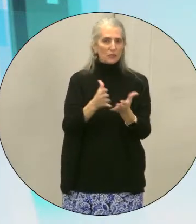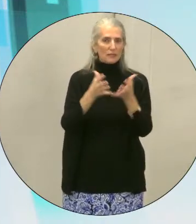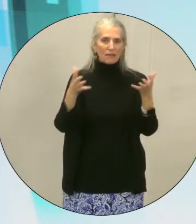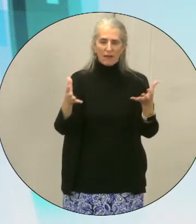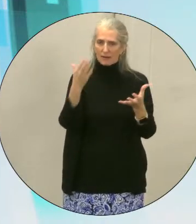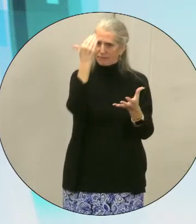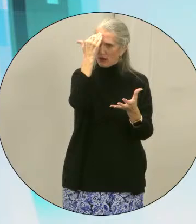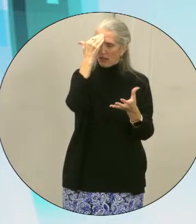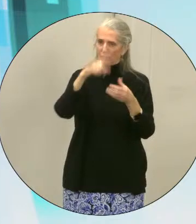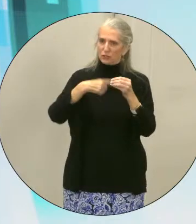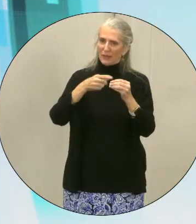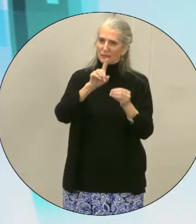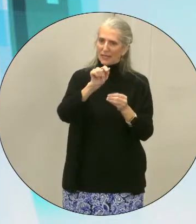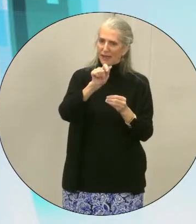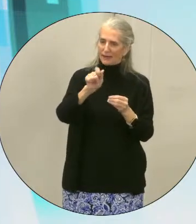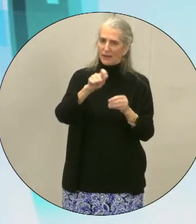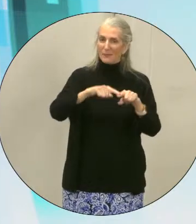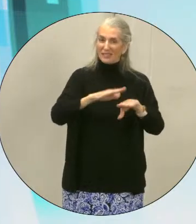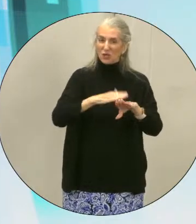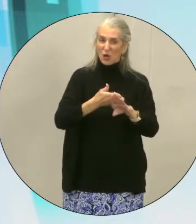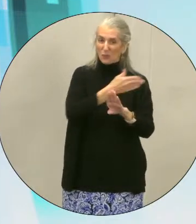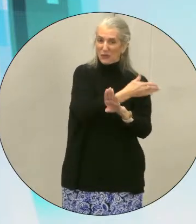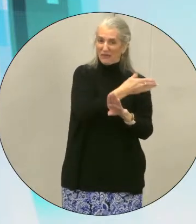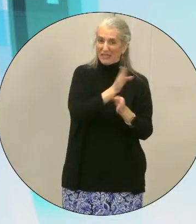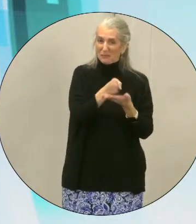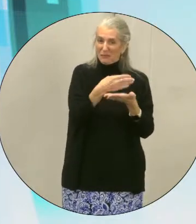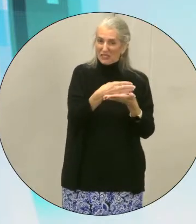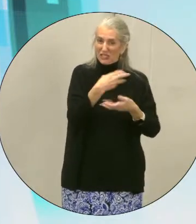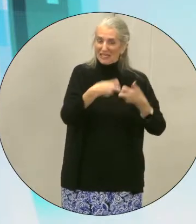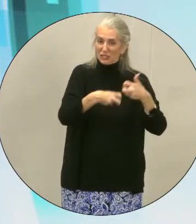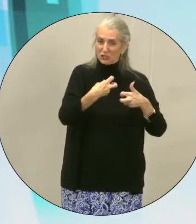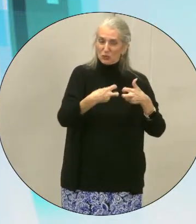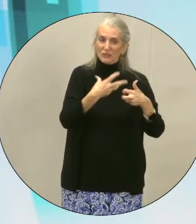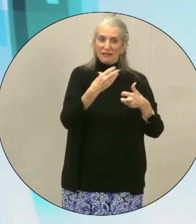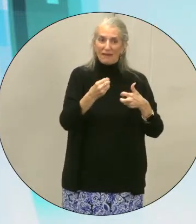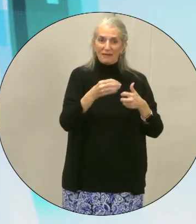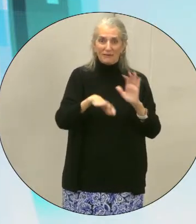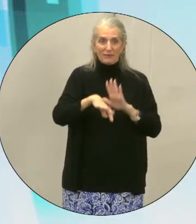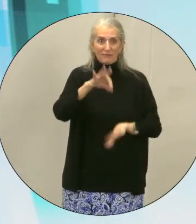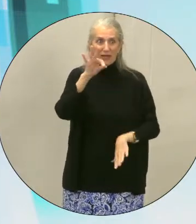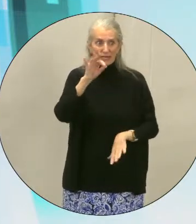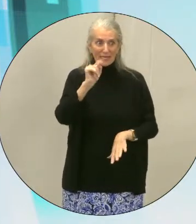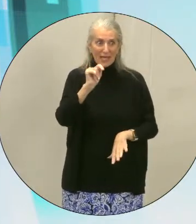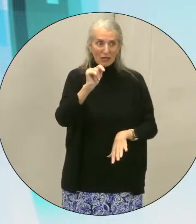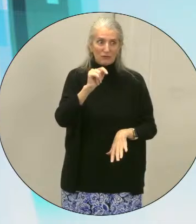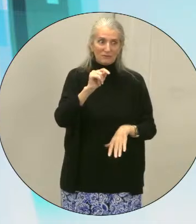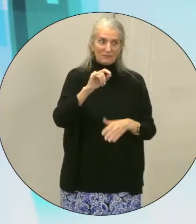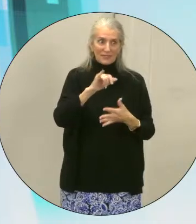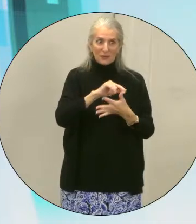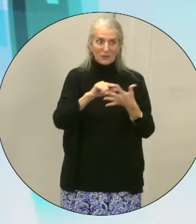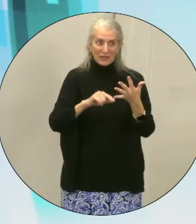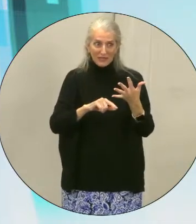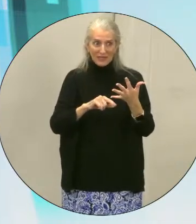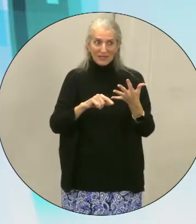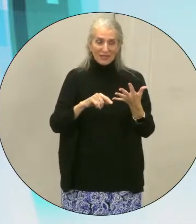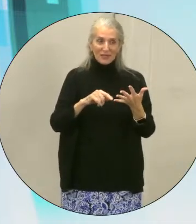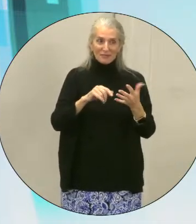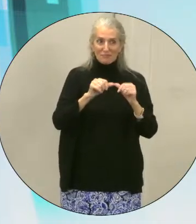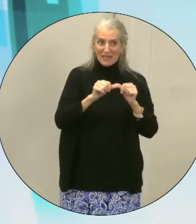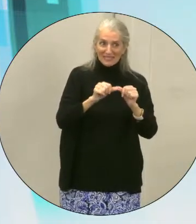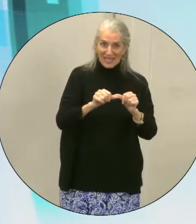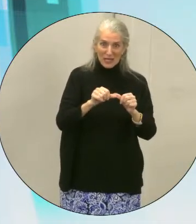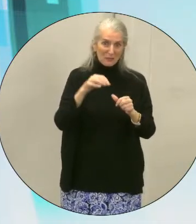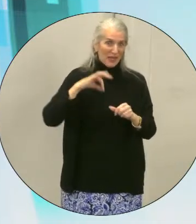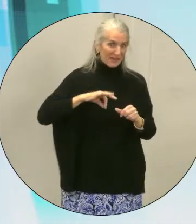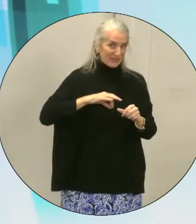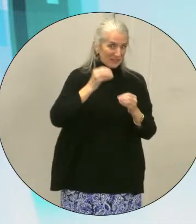that, based on our previous budget issues, and also, finding out that we use Excel spreadsheets to maintain payroll and benefit